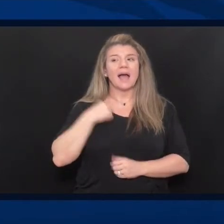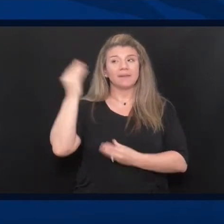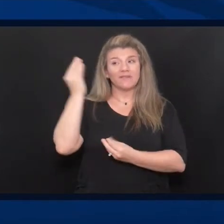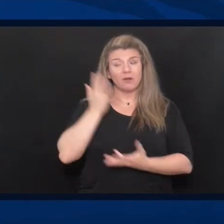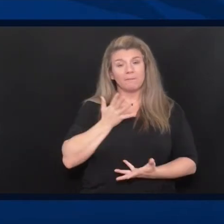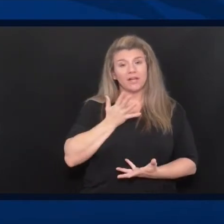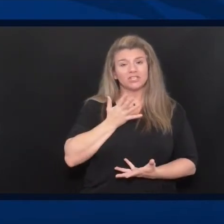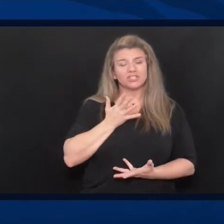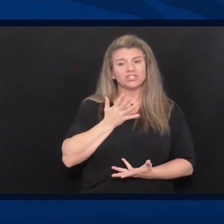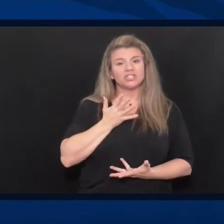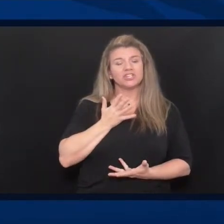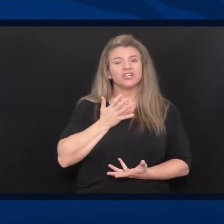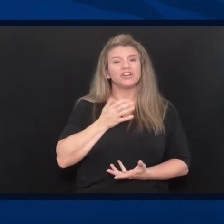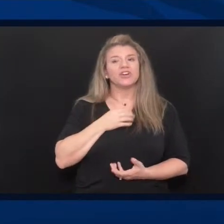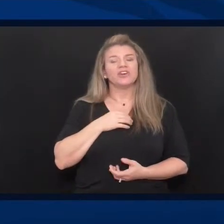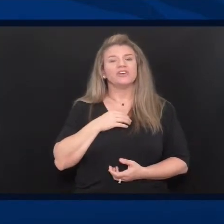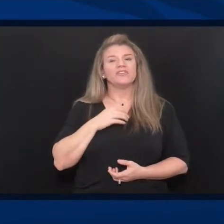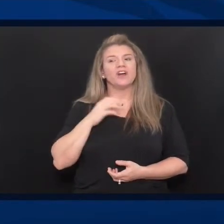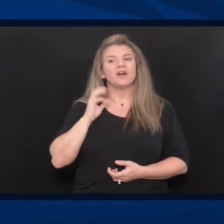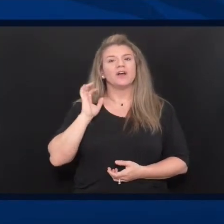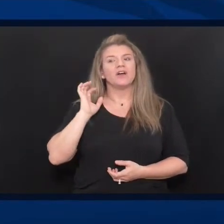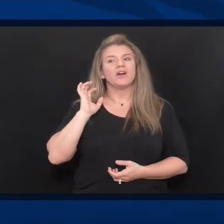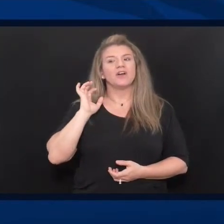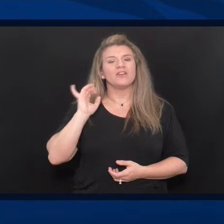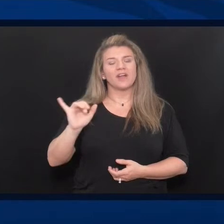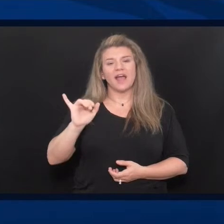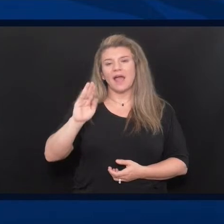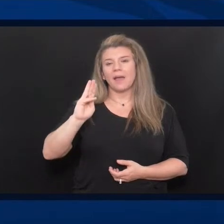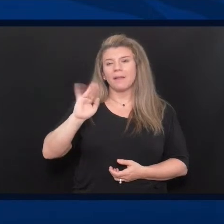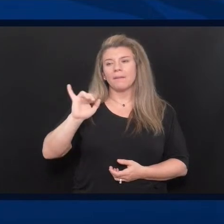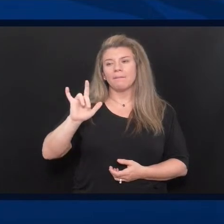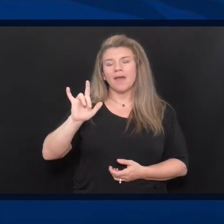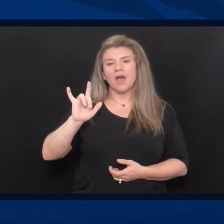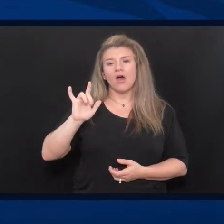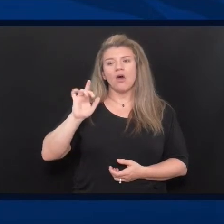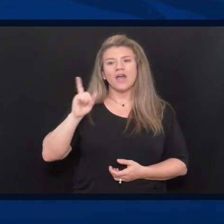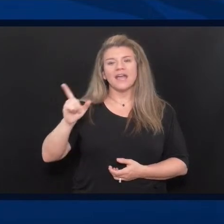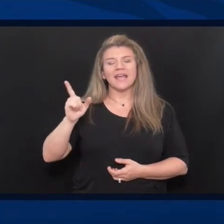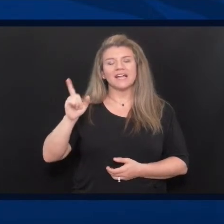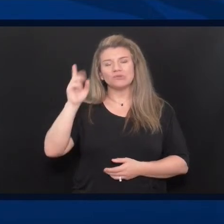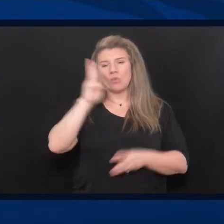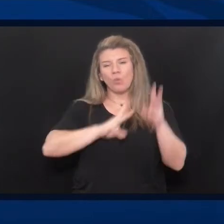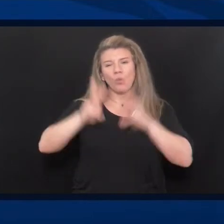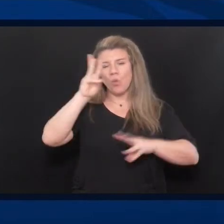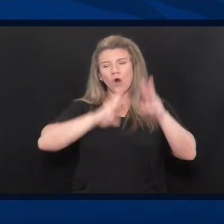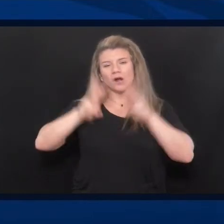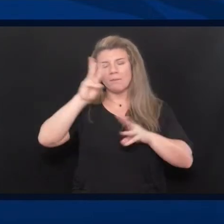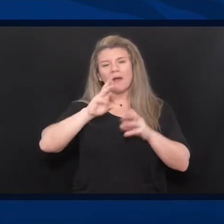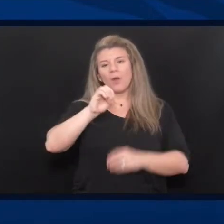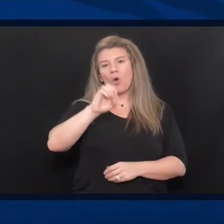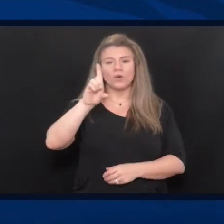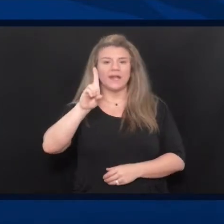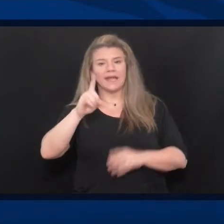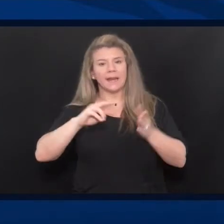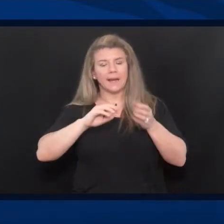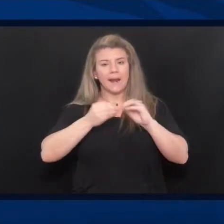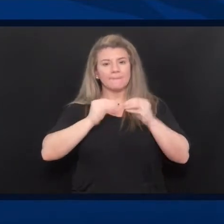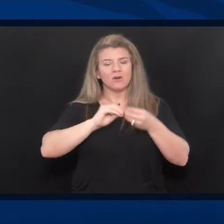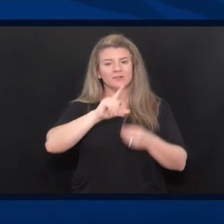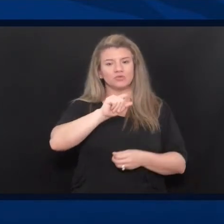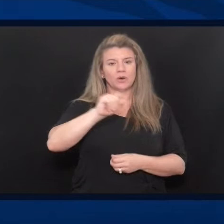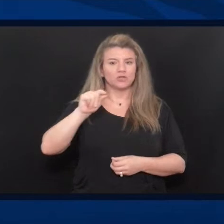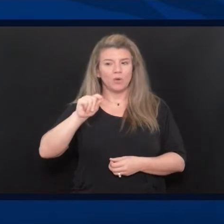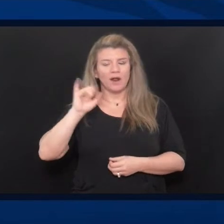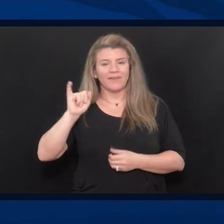from Phil's Charleston Gazette-Mail concerning the overdose numbers from 2020 that show a